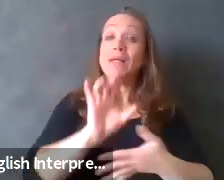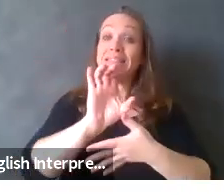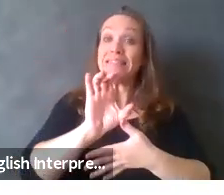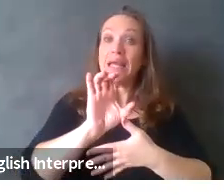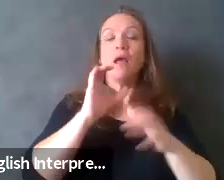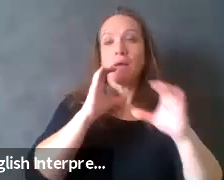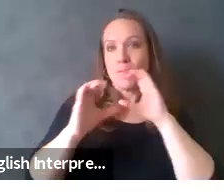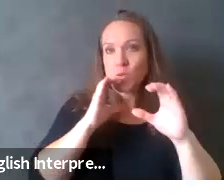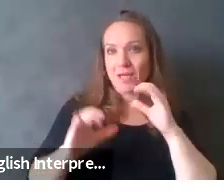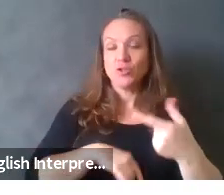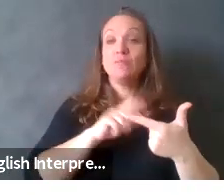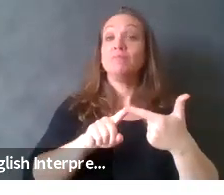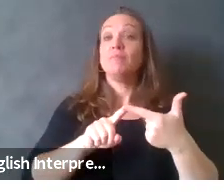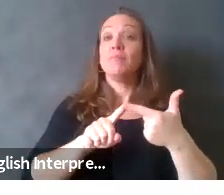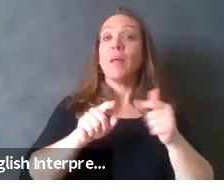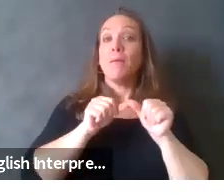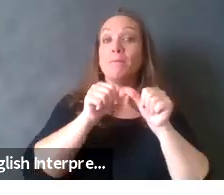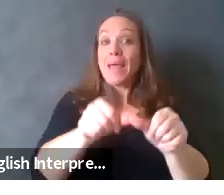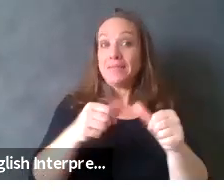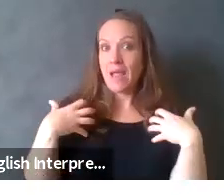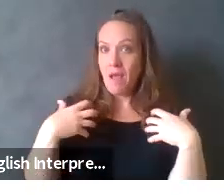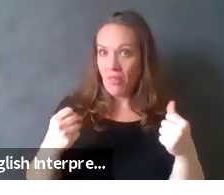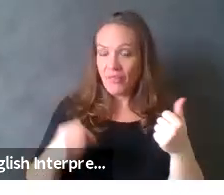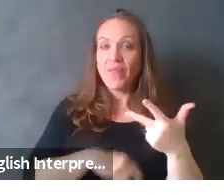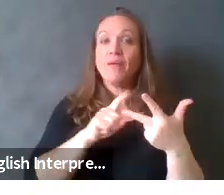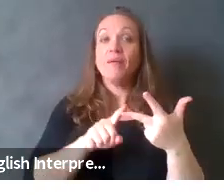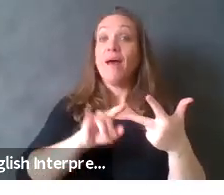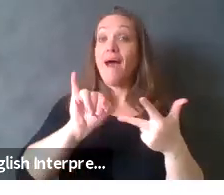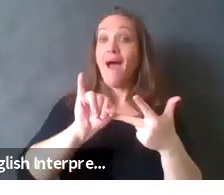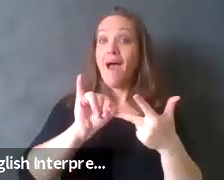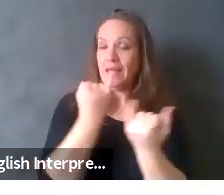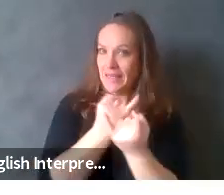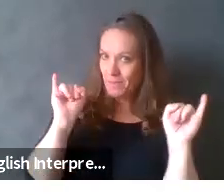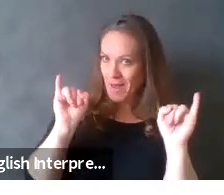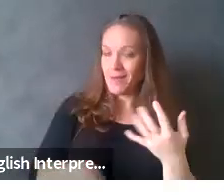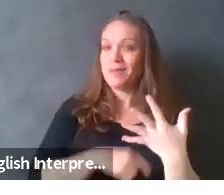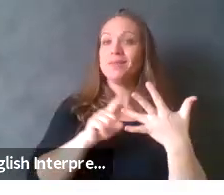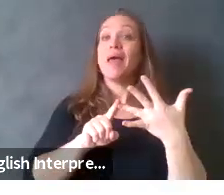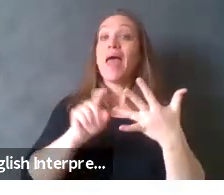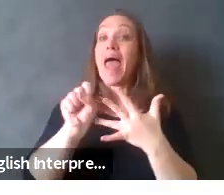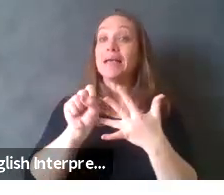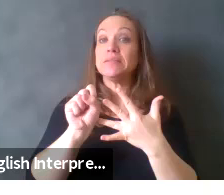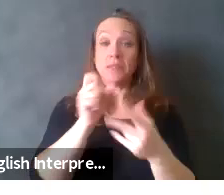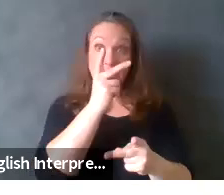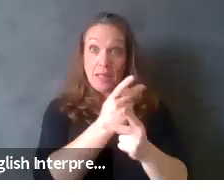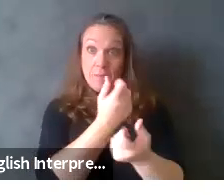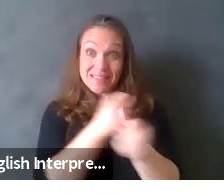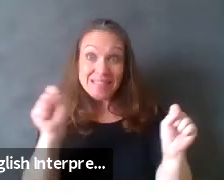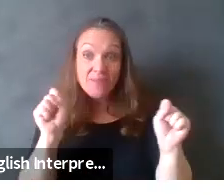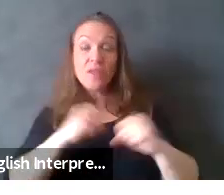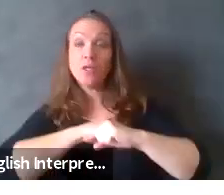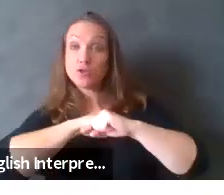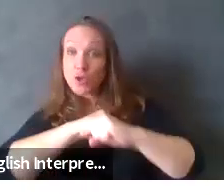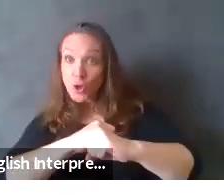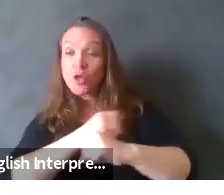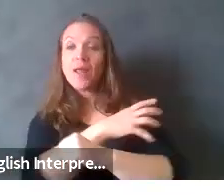for maintaining health, I is for independence, S is for safety, security, and most